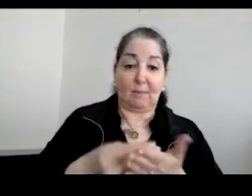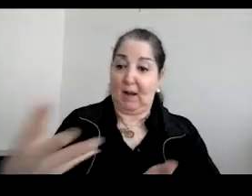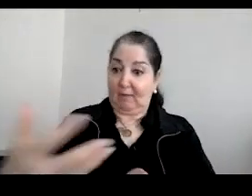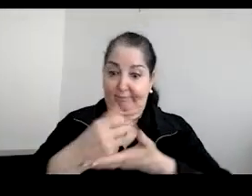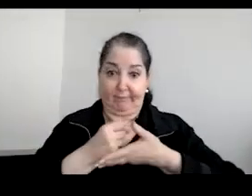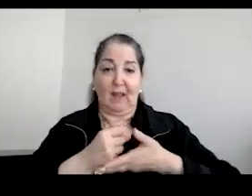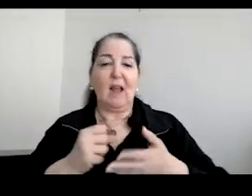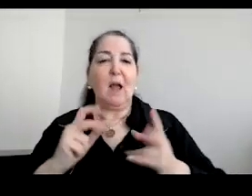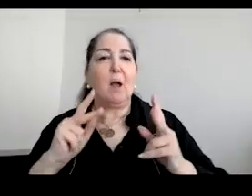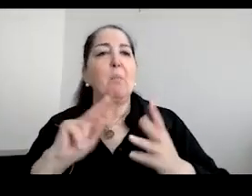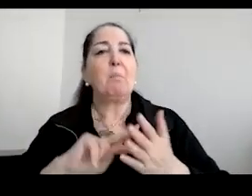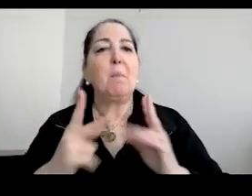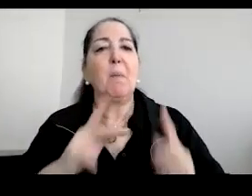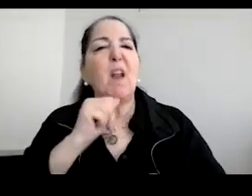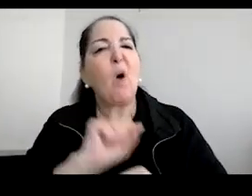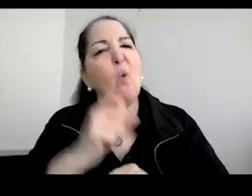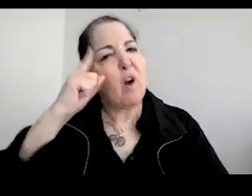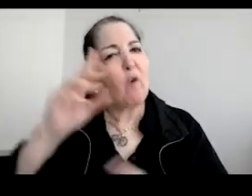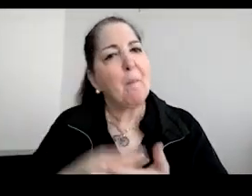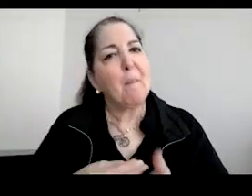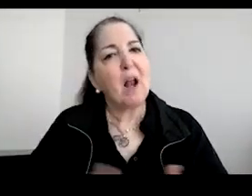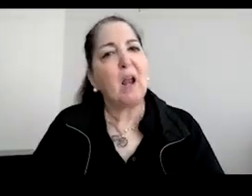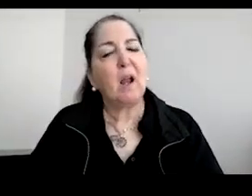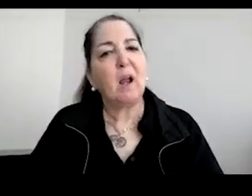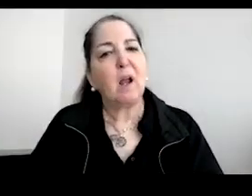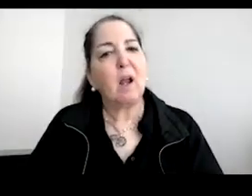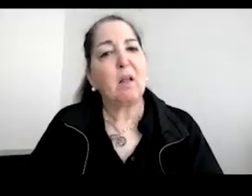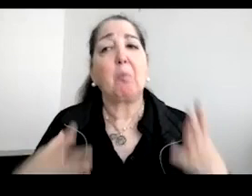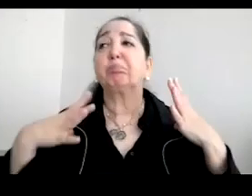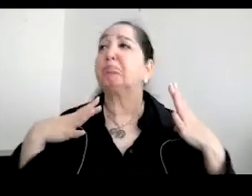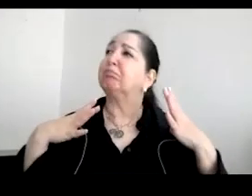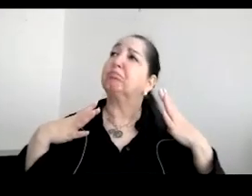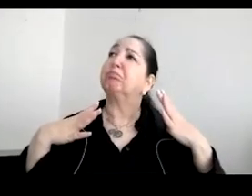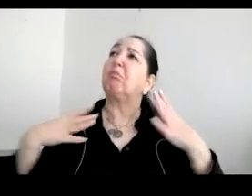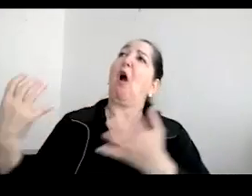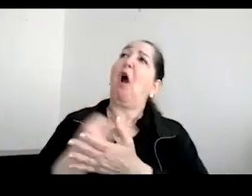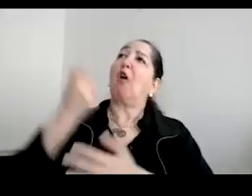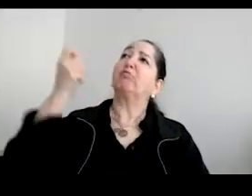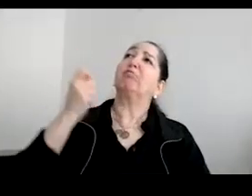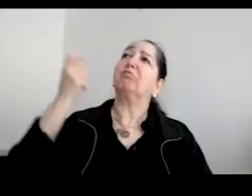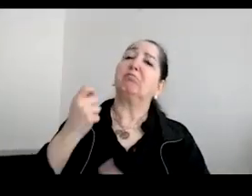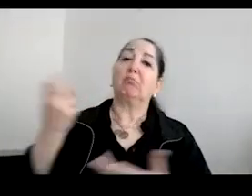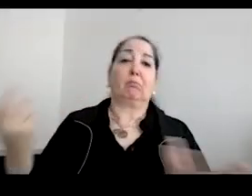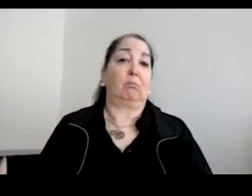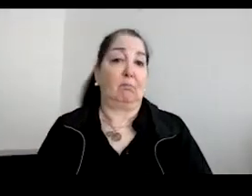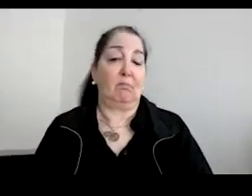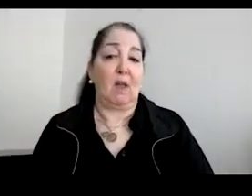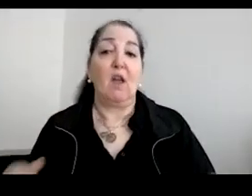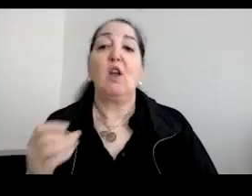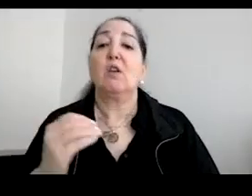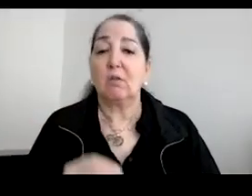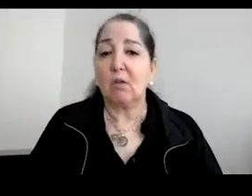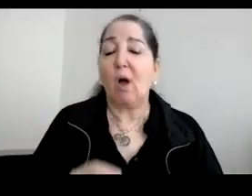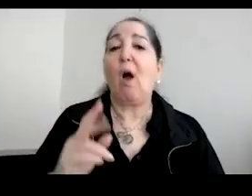were paying and so on. And so, from its inception in the UI programs, there have been a lot of eligibility requirements